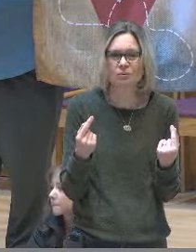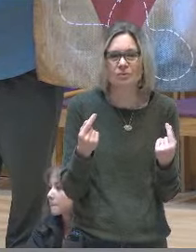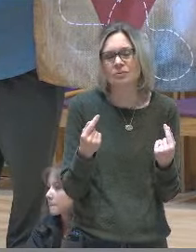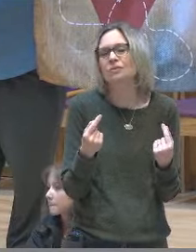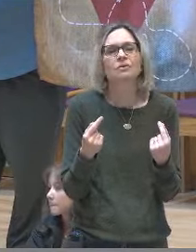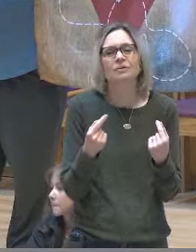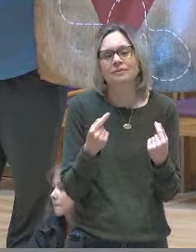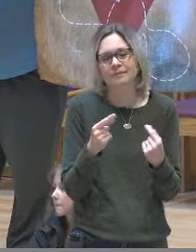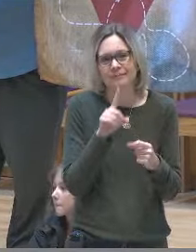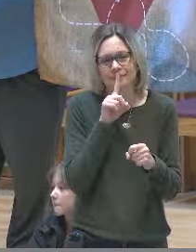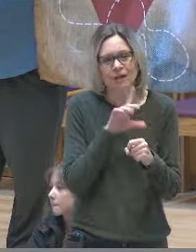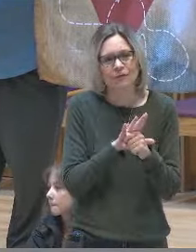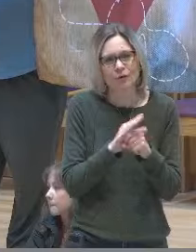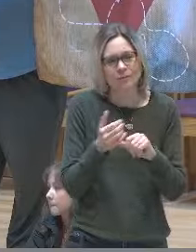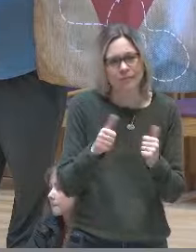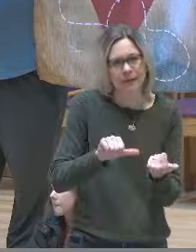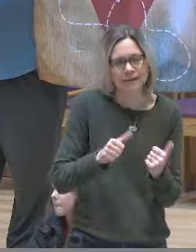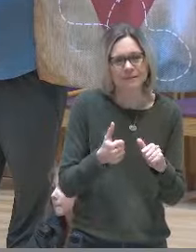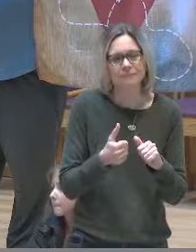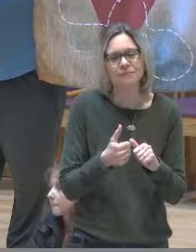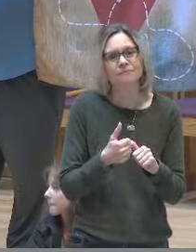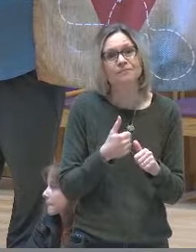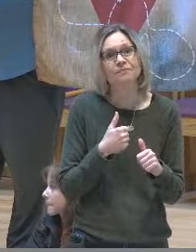Confirmation. Here we go. Okay.